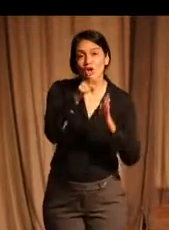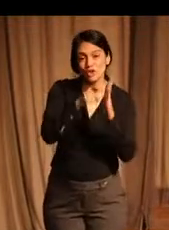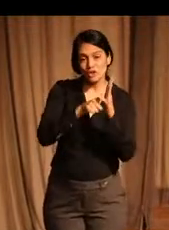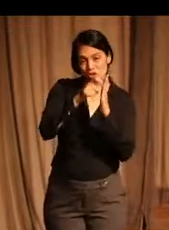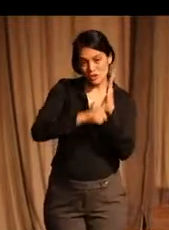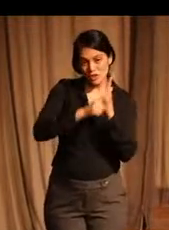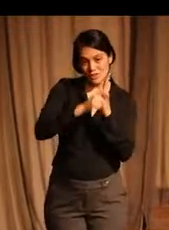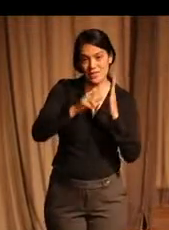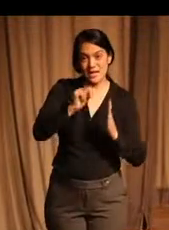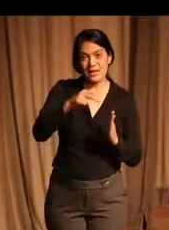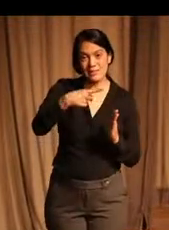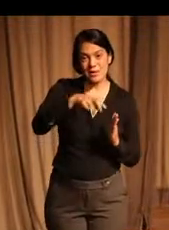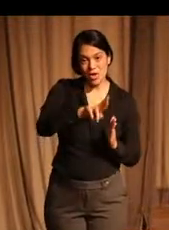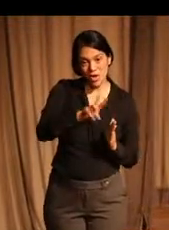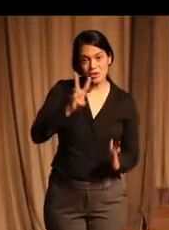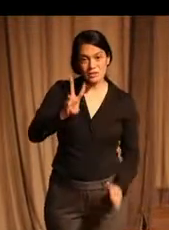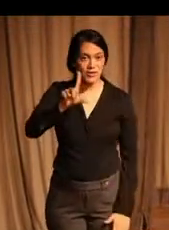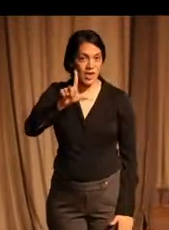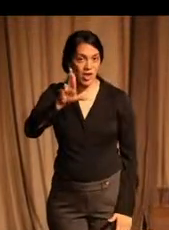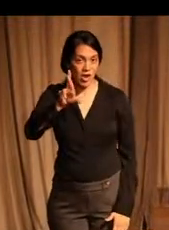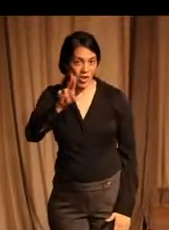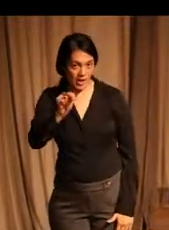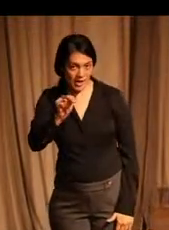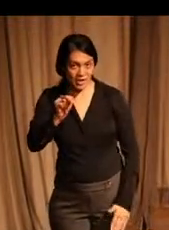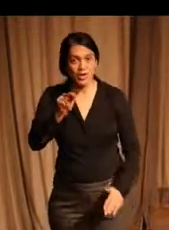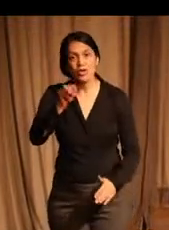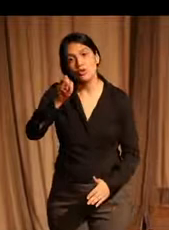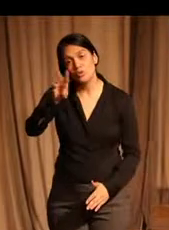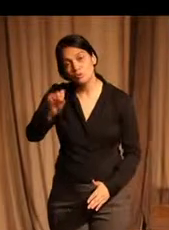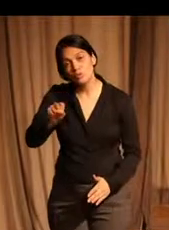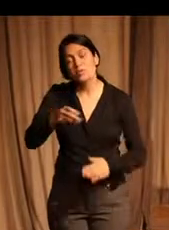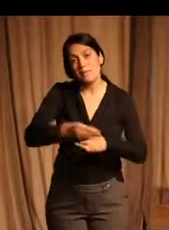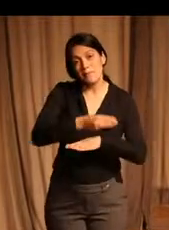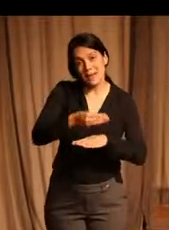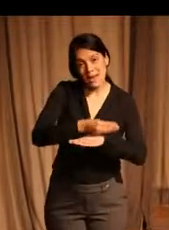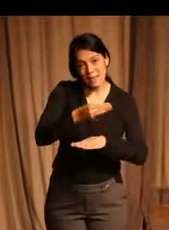on NPR, WLRN News, Marketplace, and in the Miami